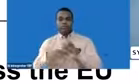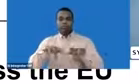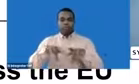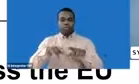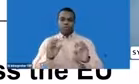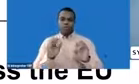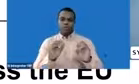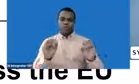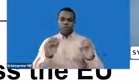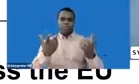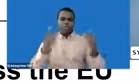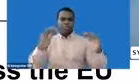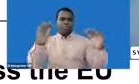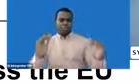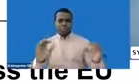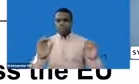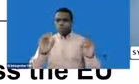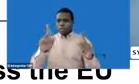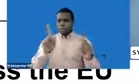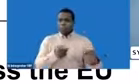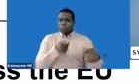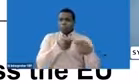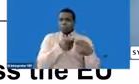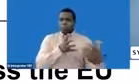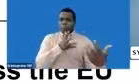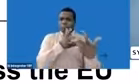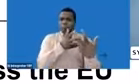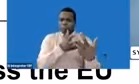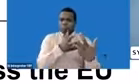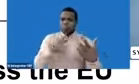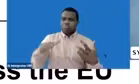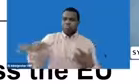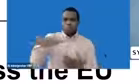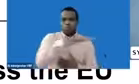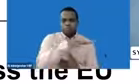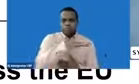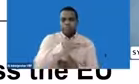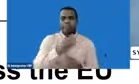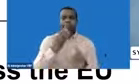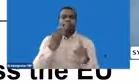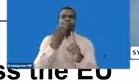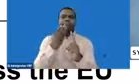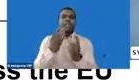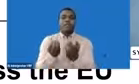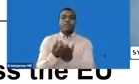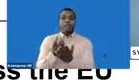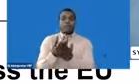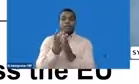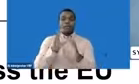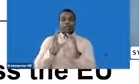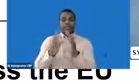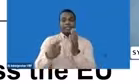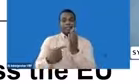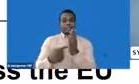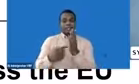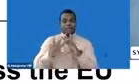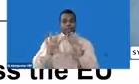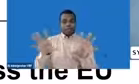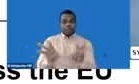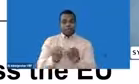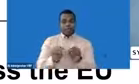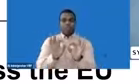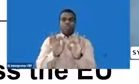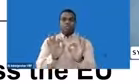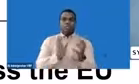now we have 2 partners who have already confirmed that they will translate and use